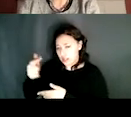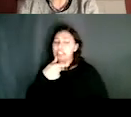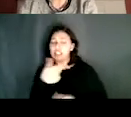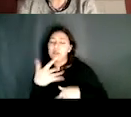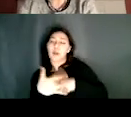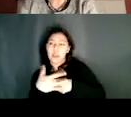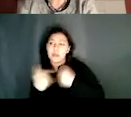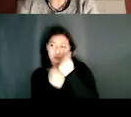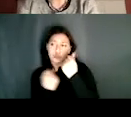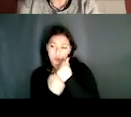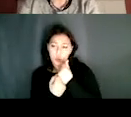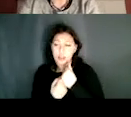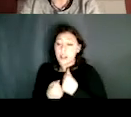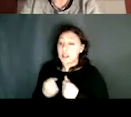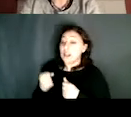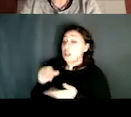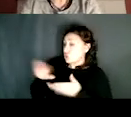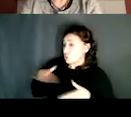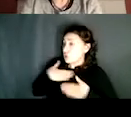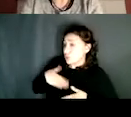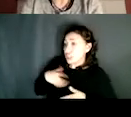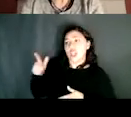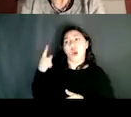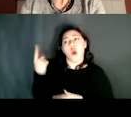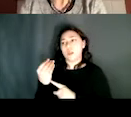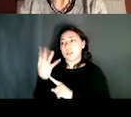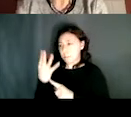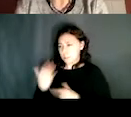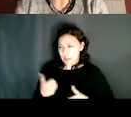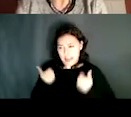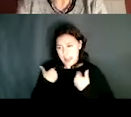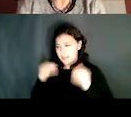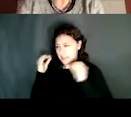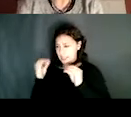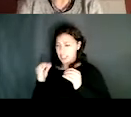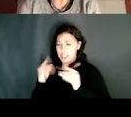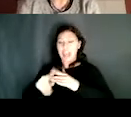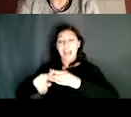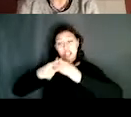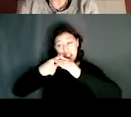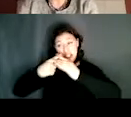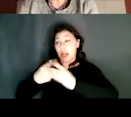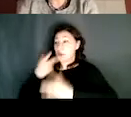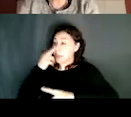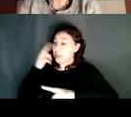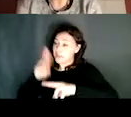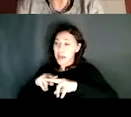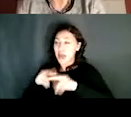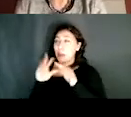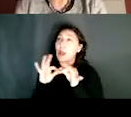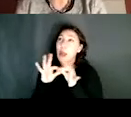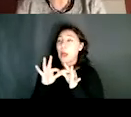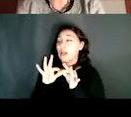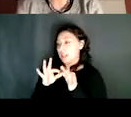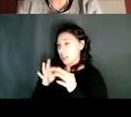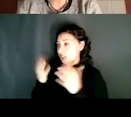she enlivened Zoom teaching, such as always beginning with a fun anecdote about what national day it is. And in that spirit, let